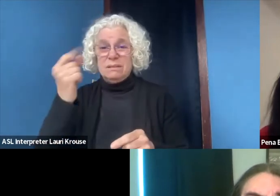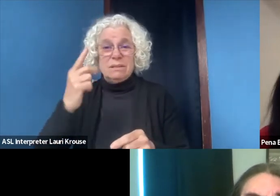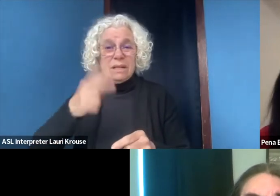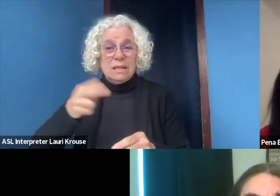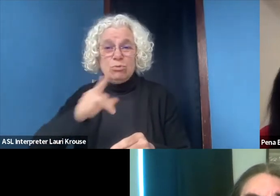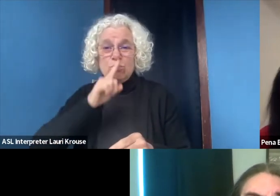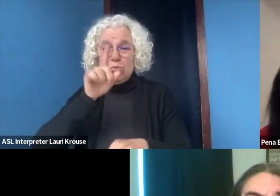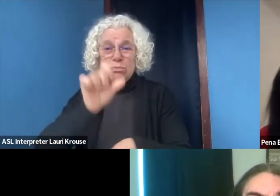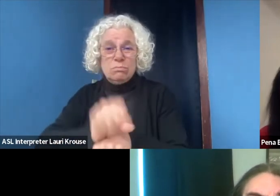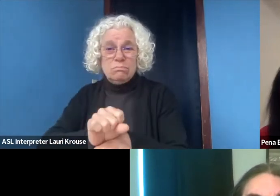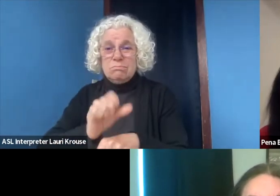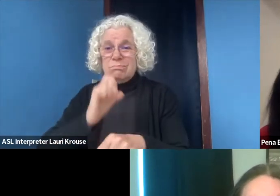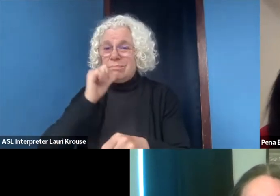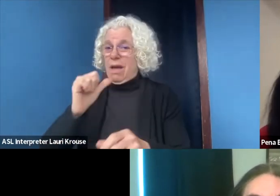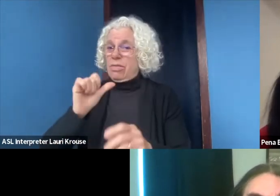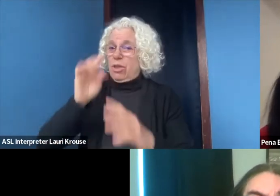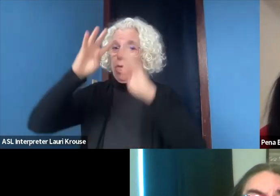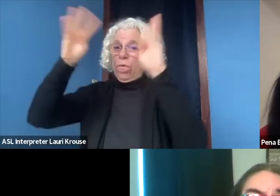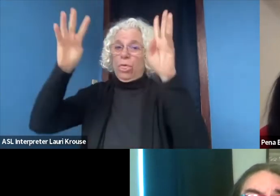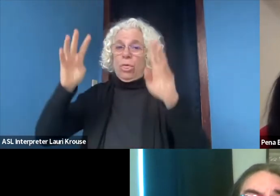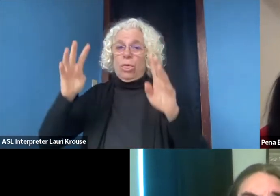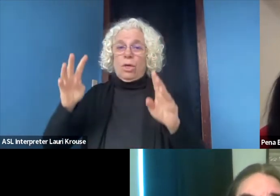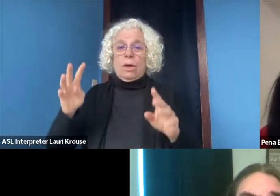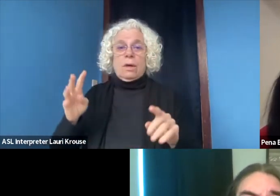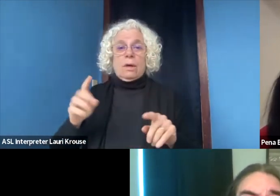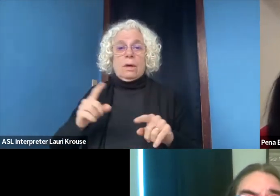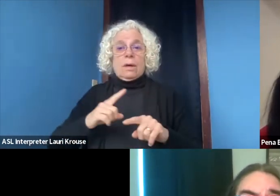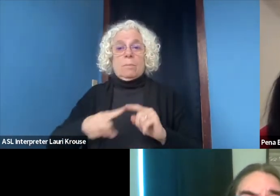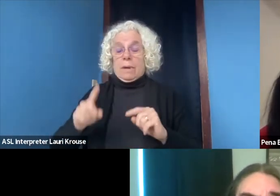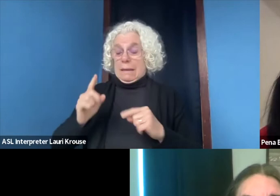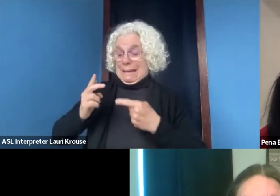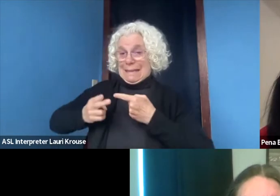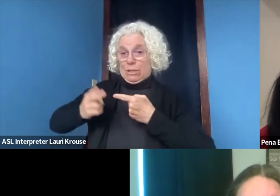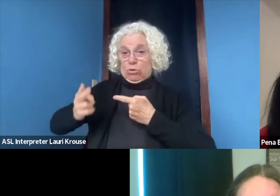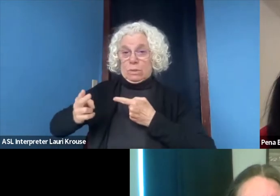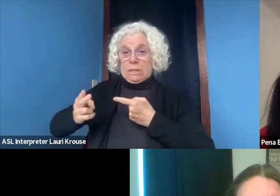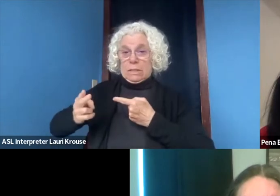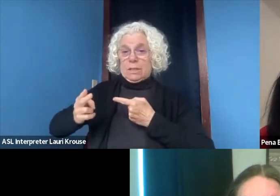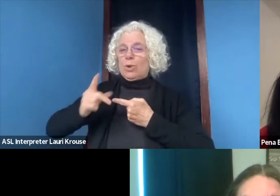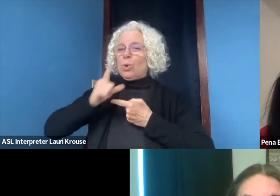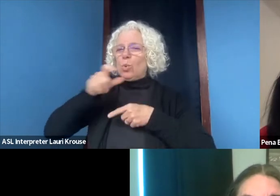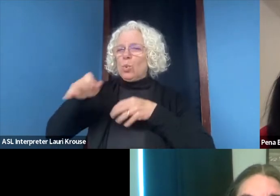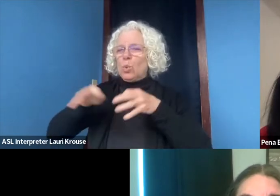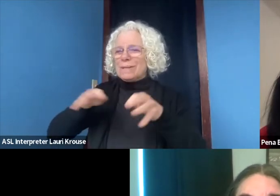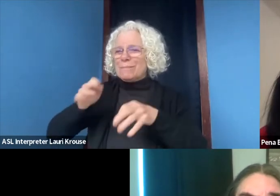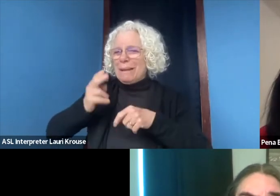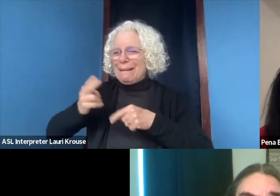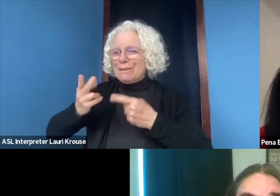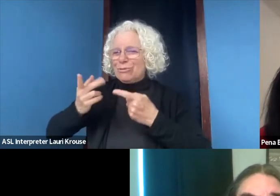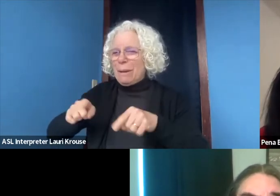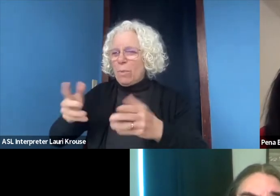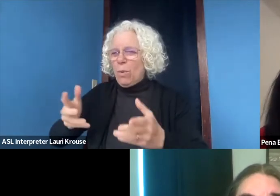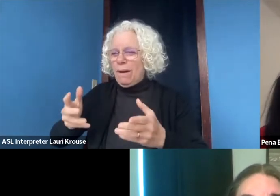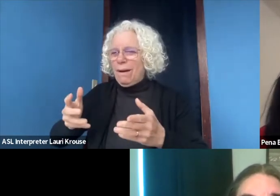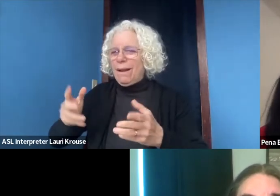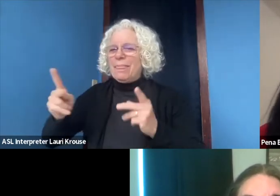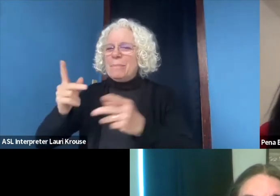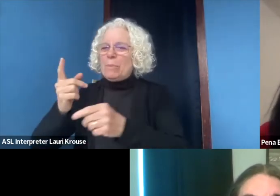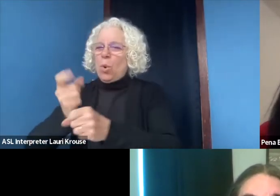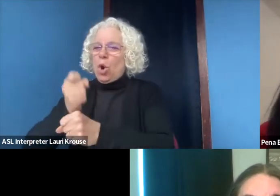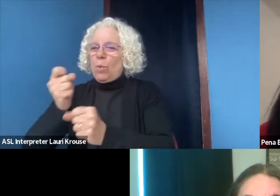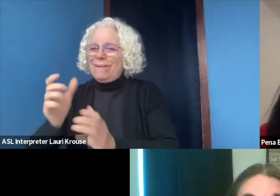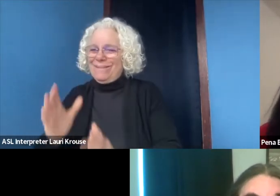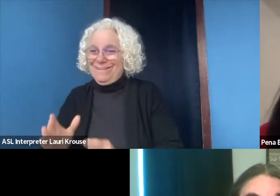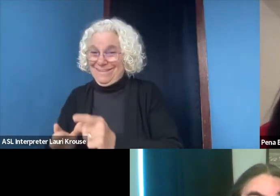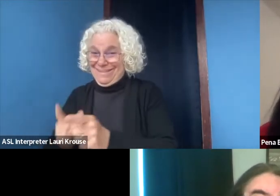know that the interpretation of history goes to the victors. And that's why it's taught the way it is